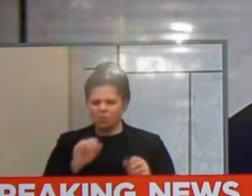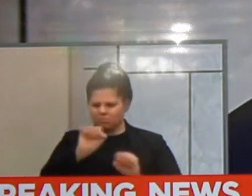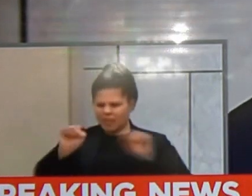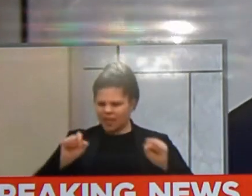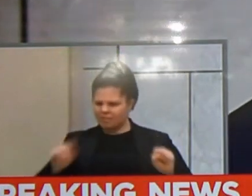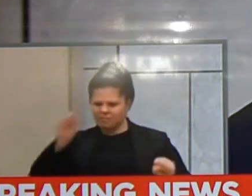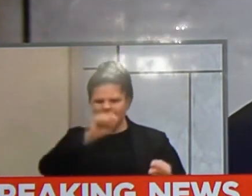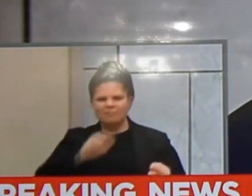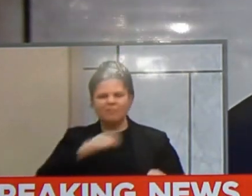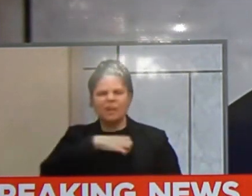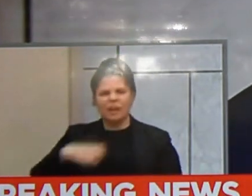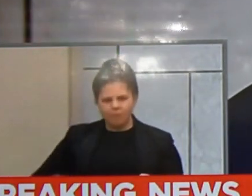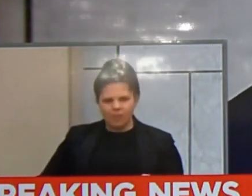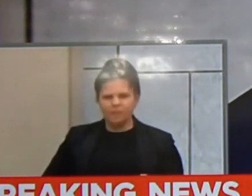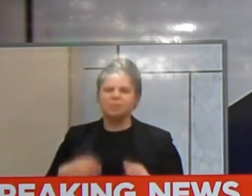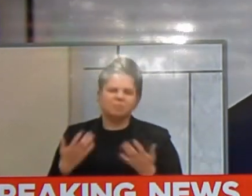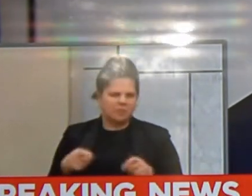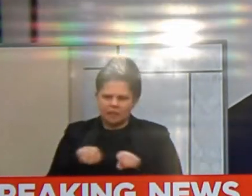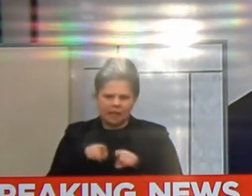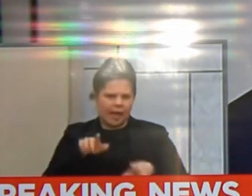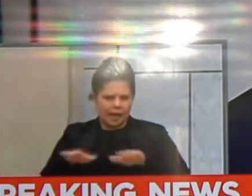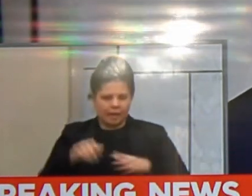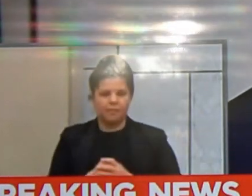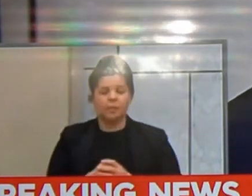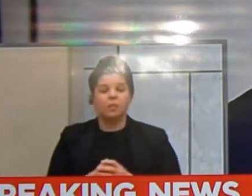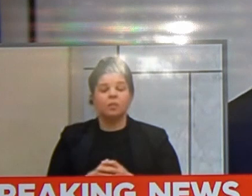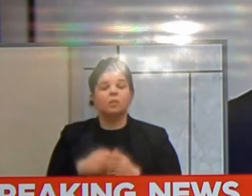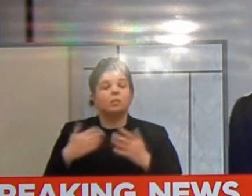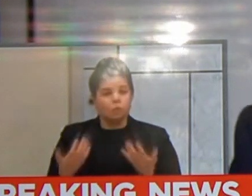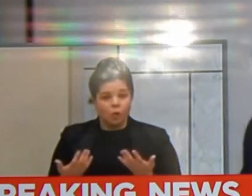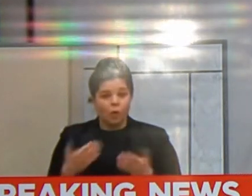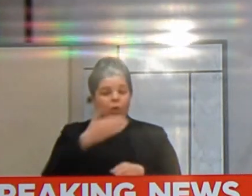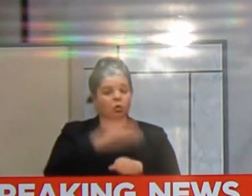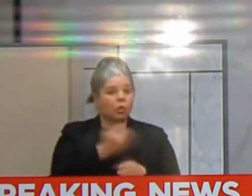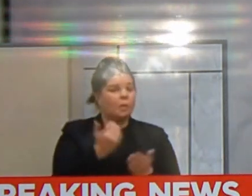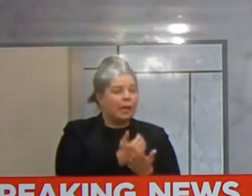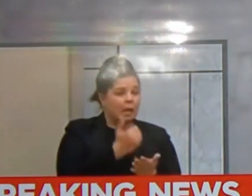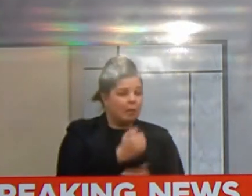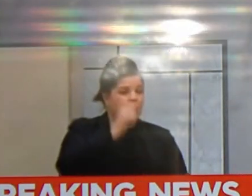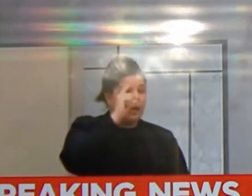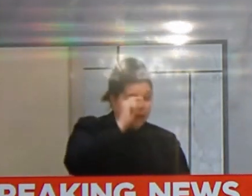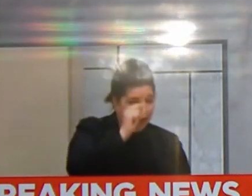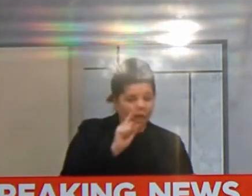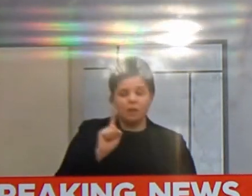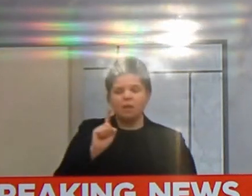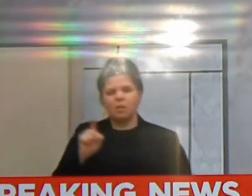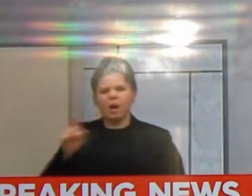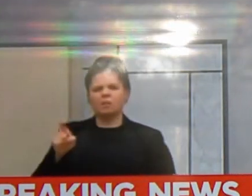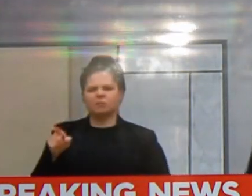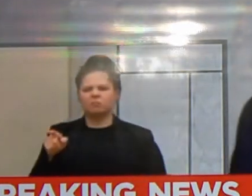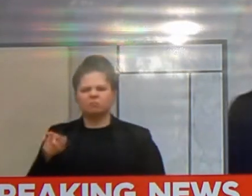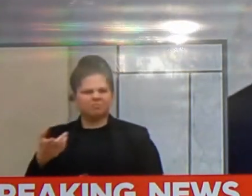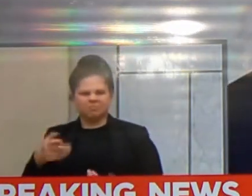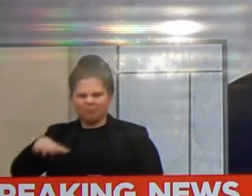eligible for JobKeeper from the Commonwealth Government. Where there is support necessary, if there is support necessary for local governments, that will